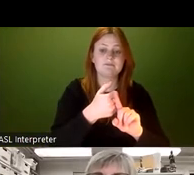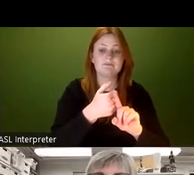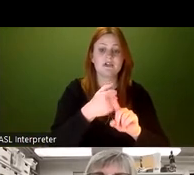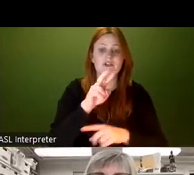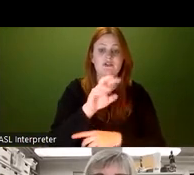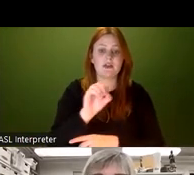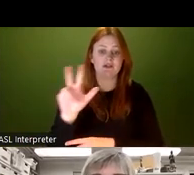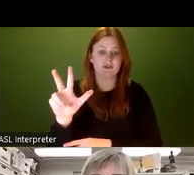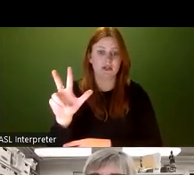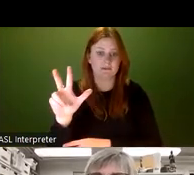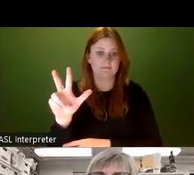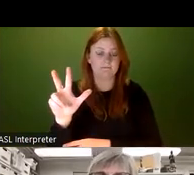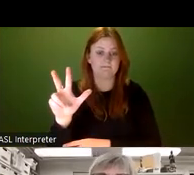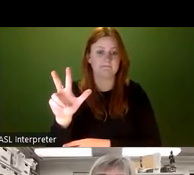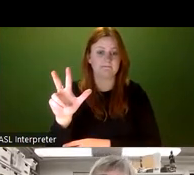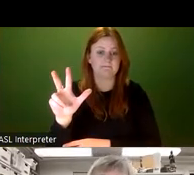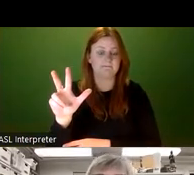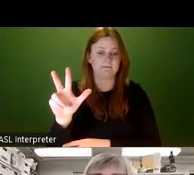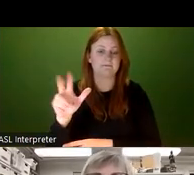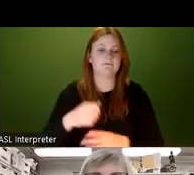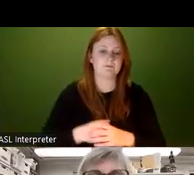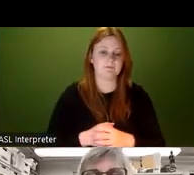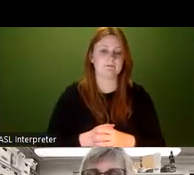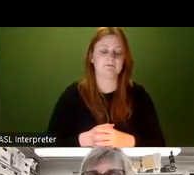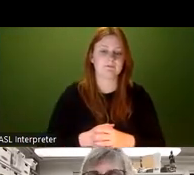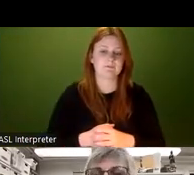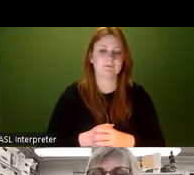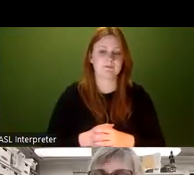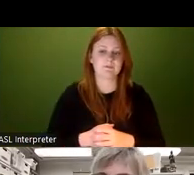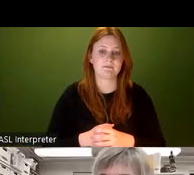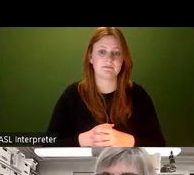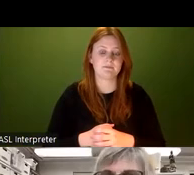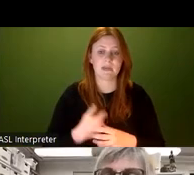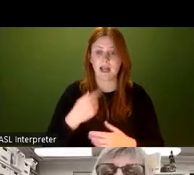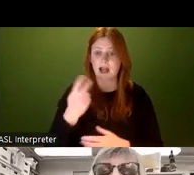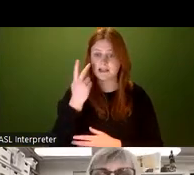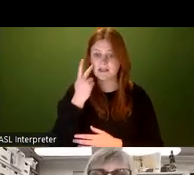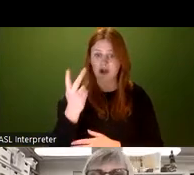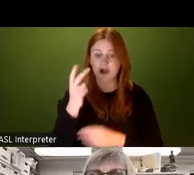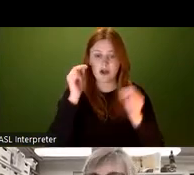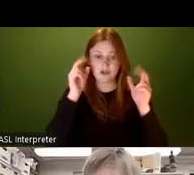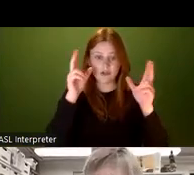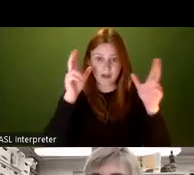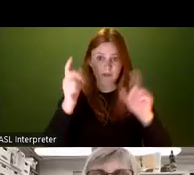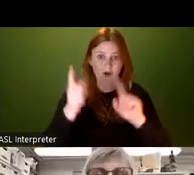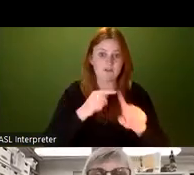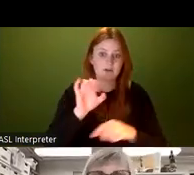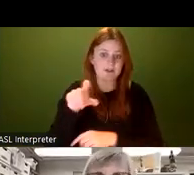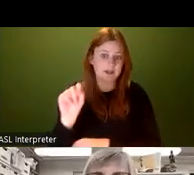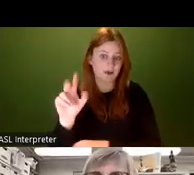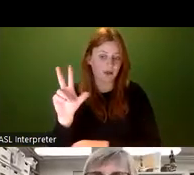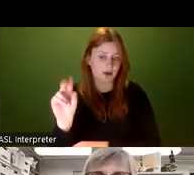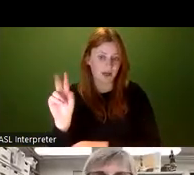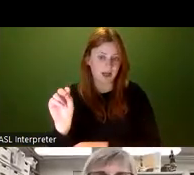And I actually managed to find a newspaper from September 30th,